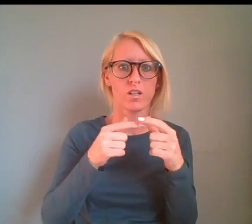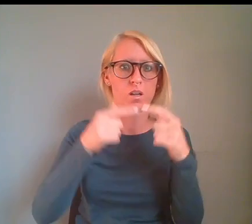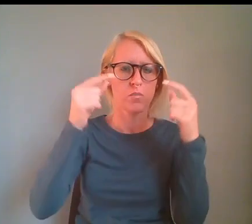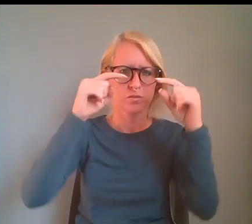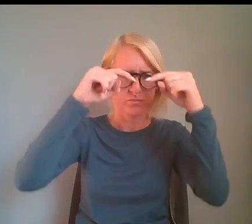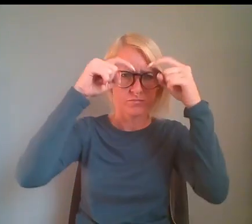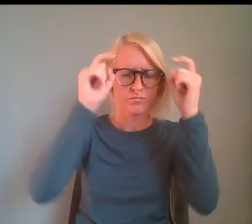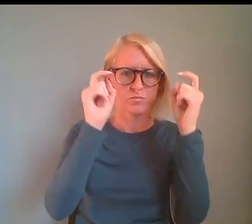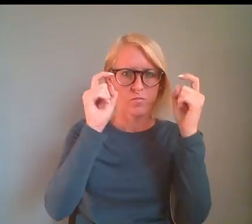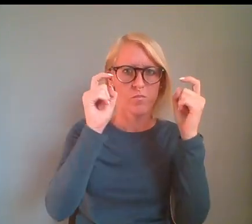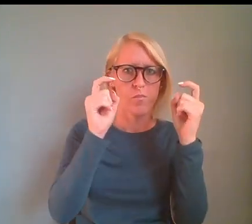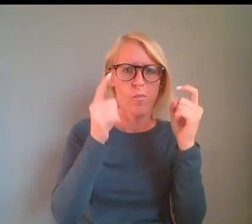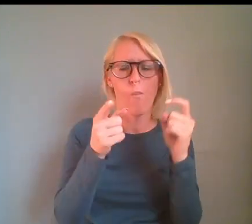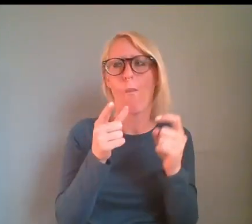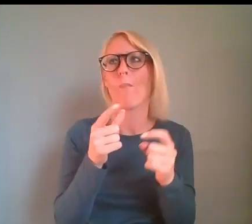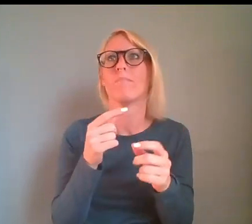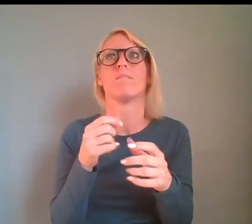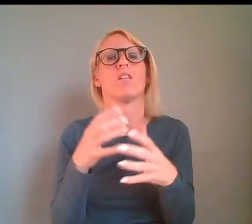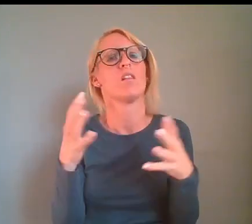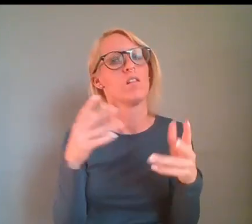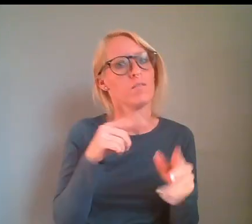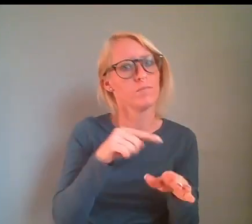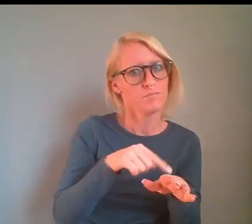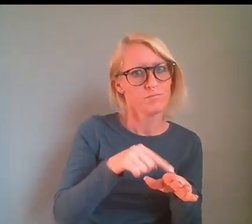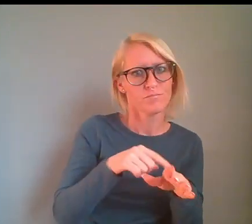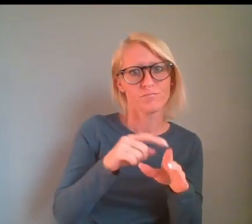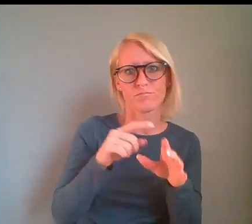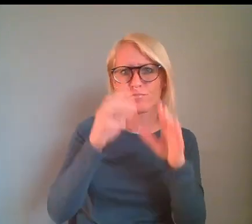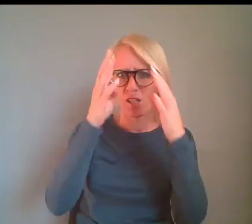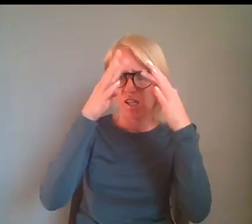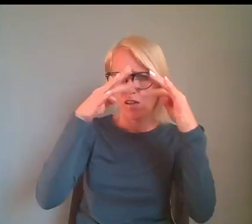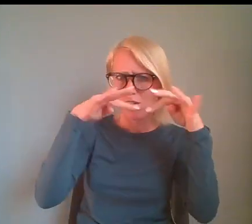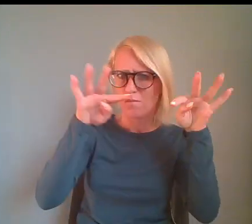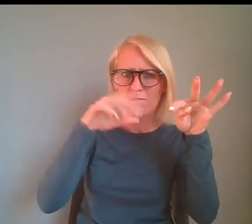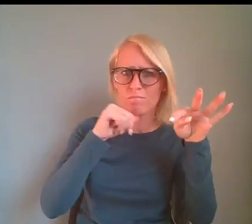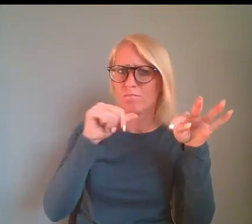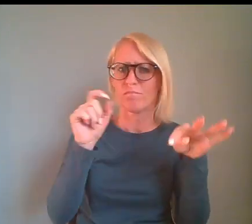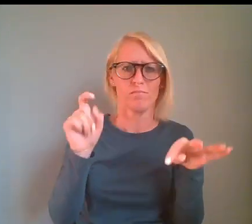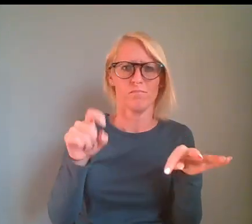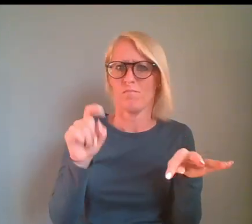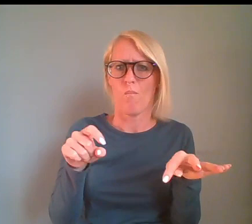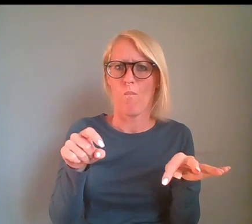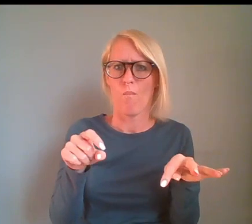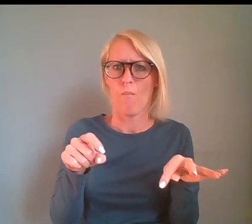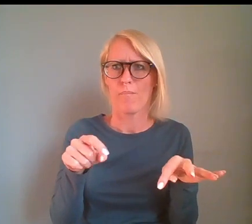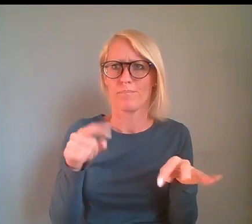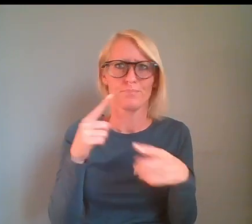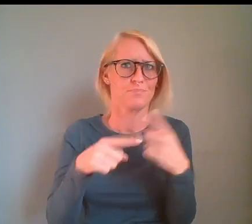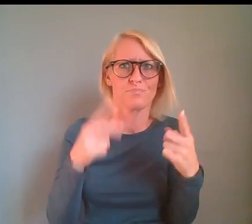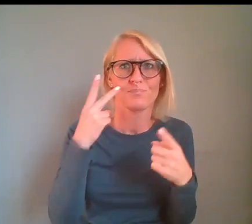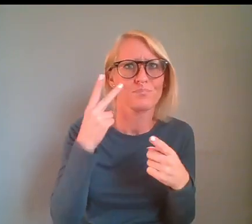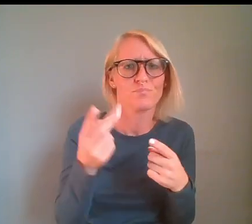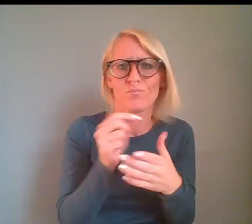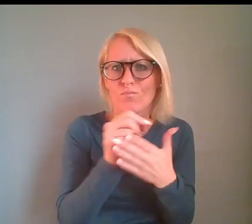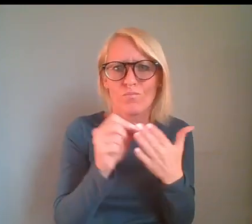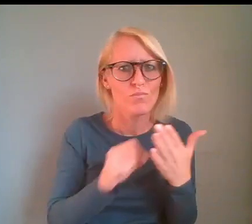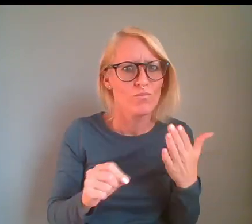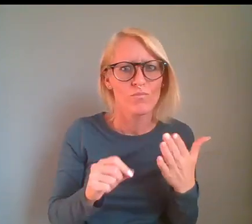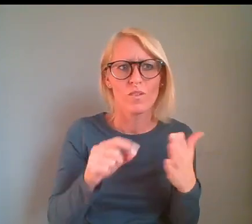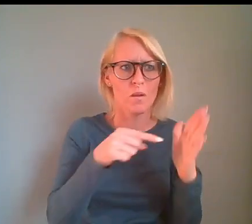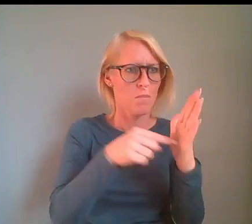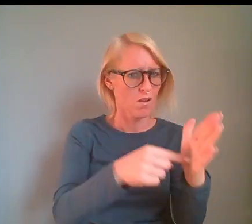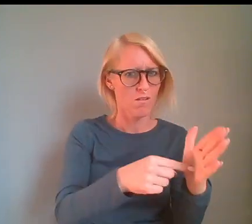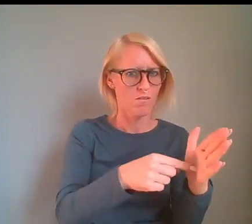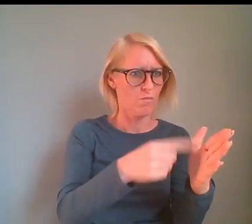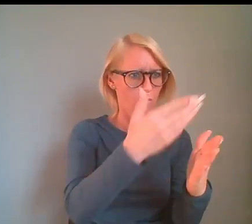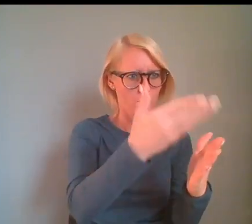lid. He doesn't spend time putting in the lashes because you don't need them. And you probably can't even see them when you're drawing from a model,